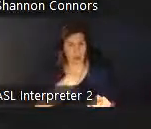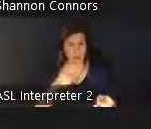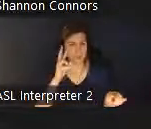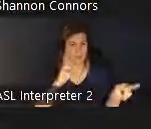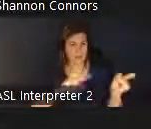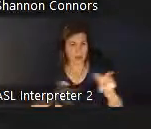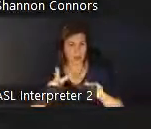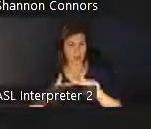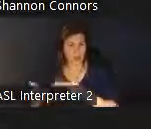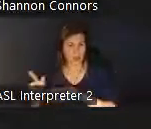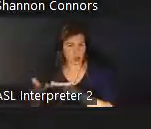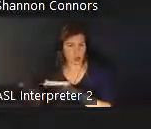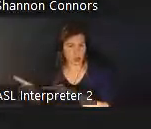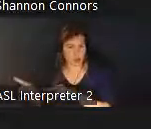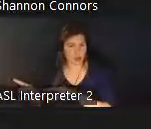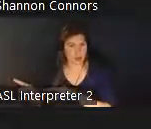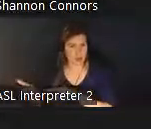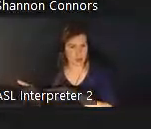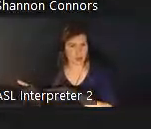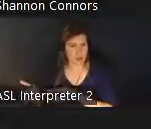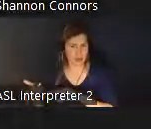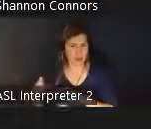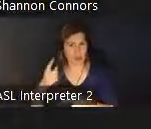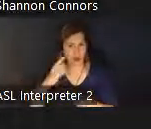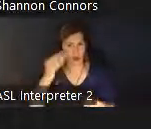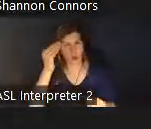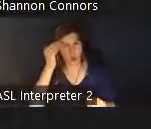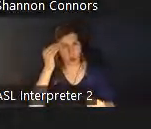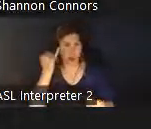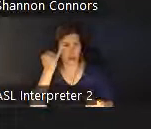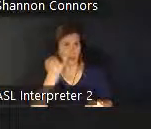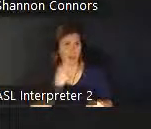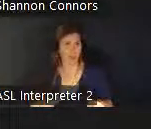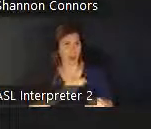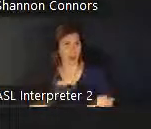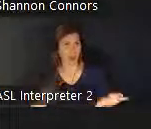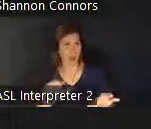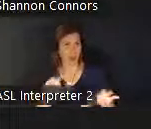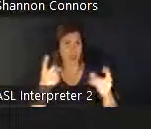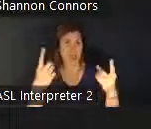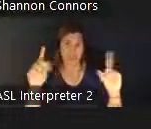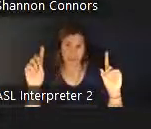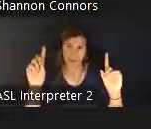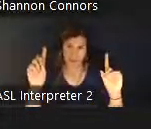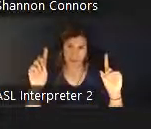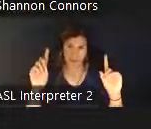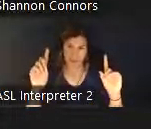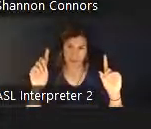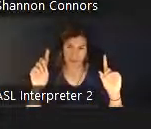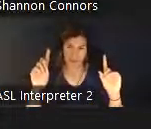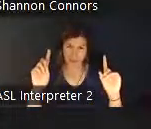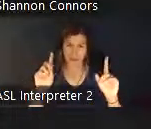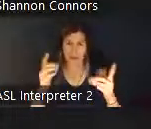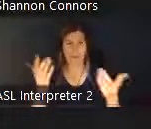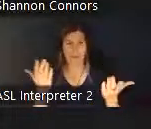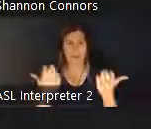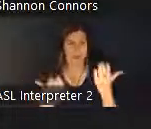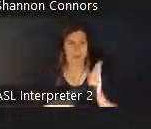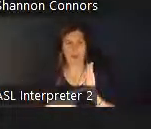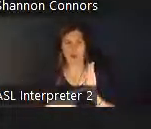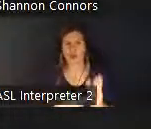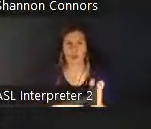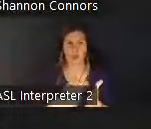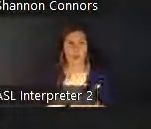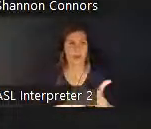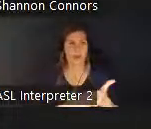need to gather over time to know if your adaptation actions are indeed successful. So just showing some of the monitoring